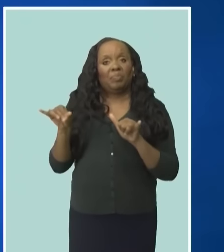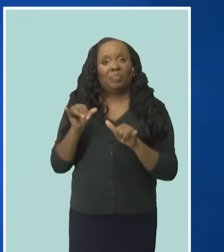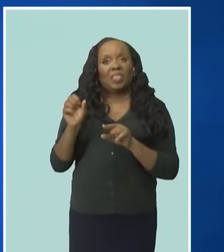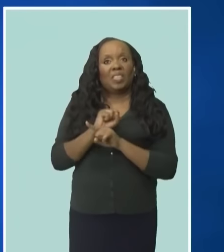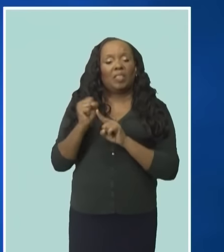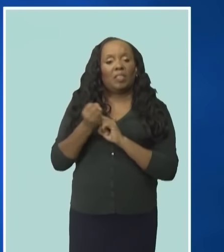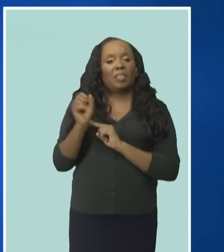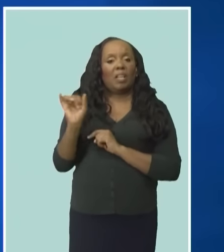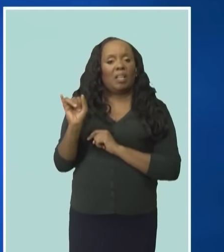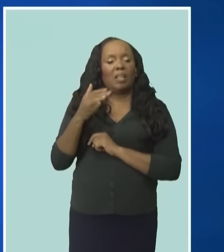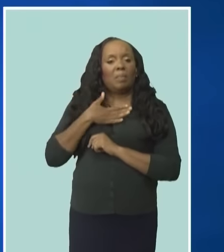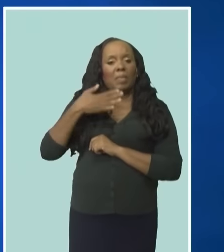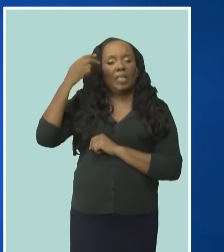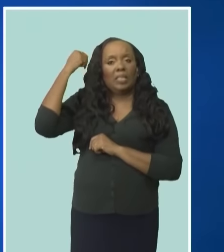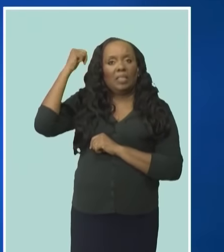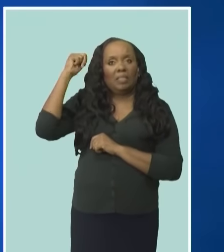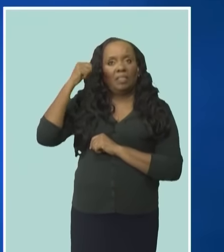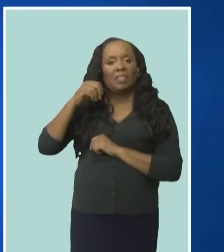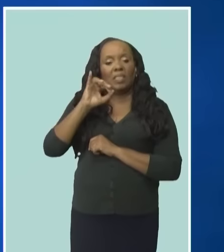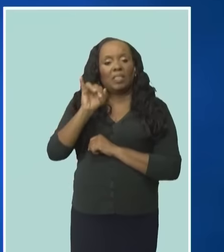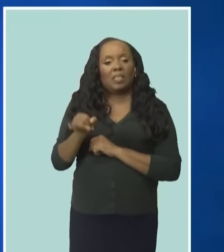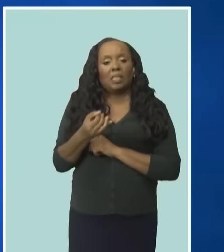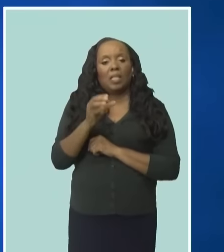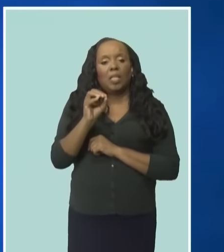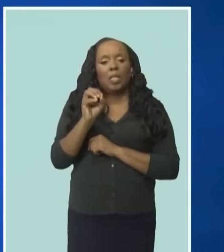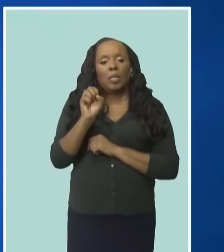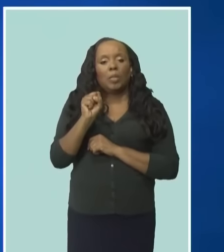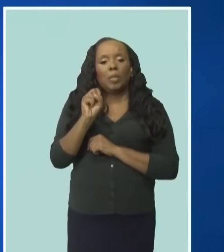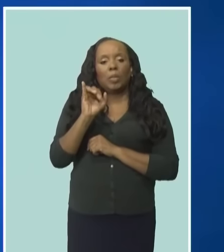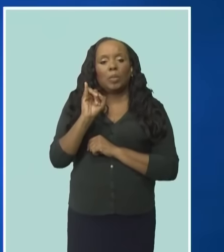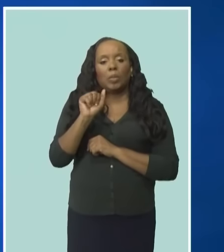nephew, Josiah Carmichael.